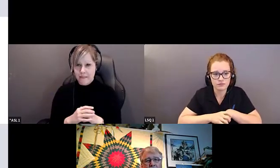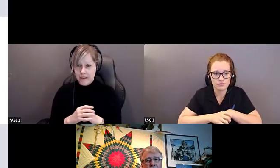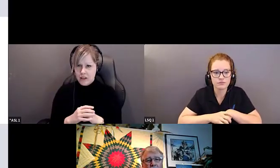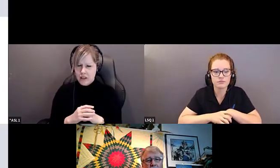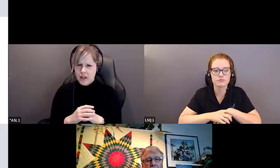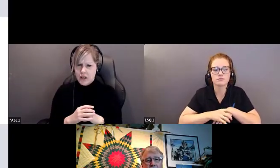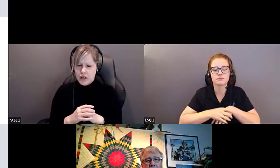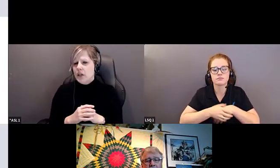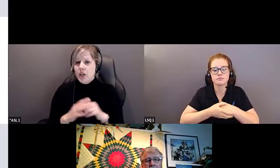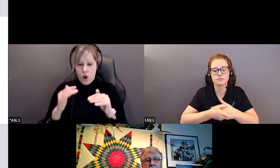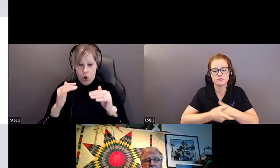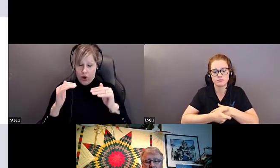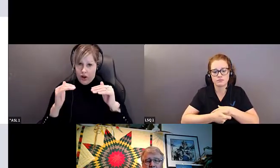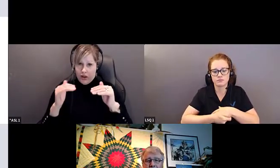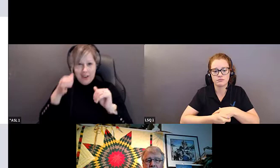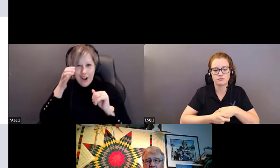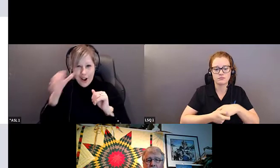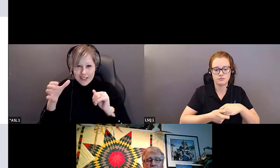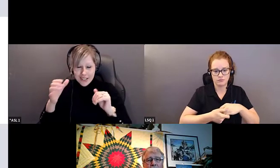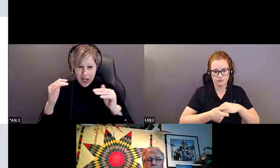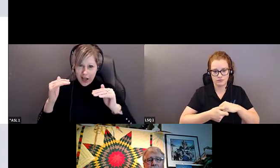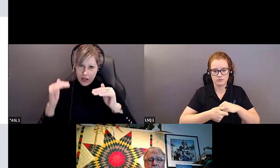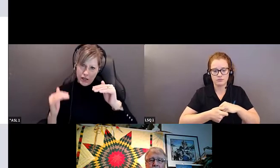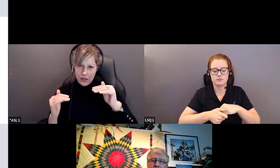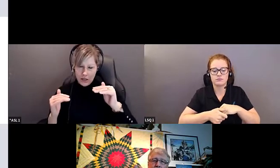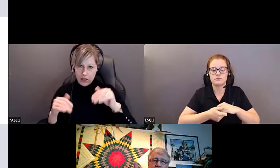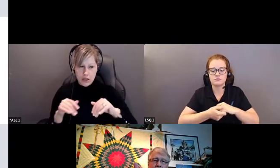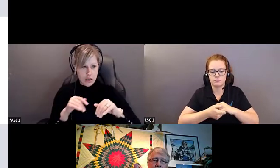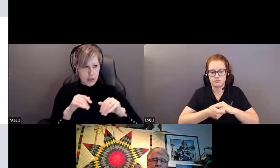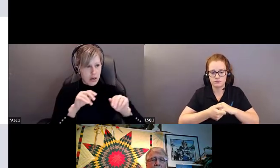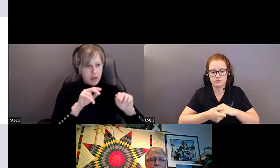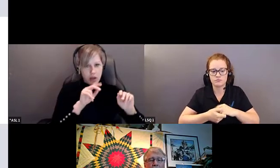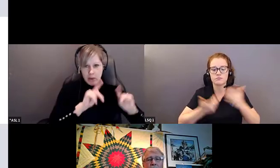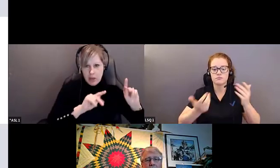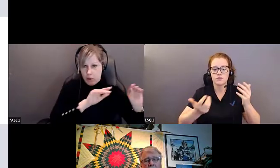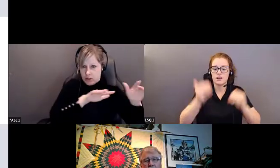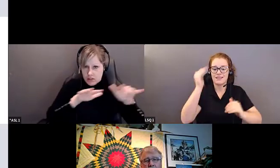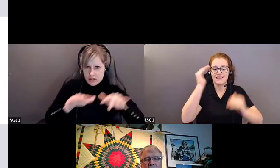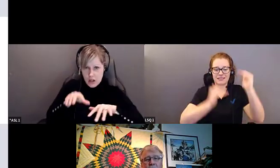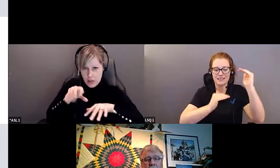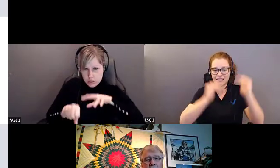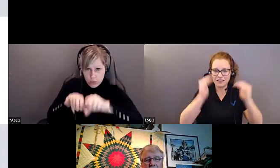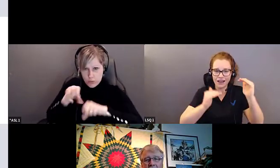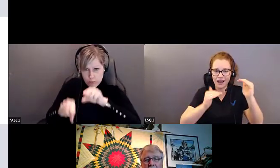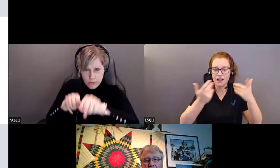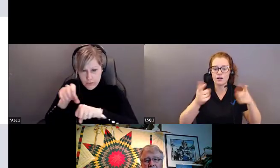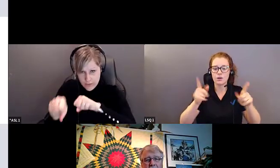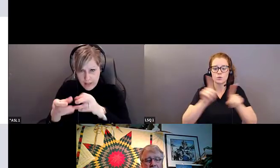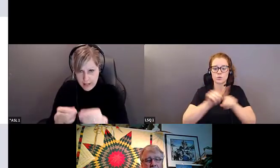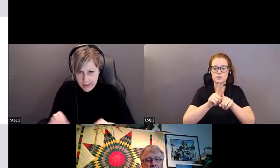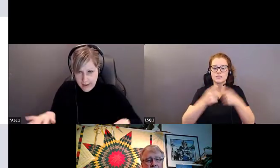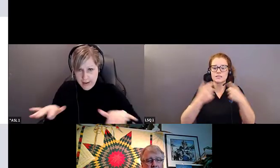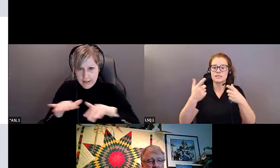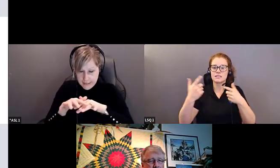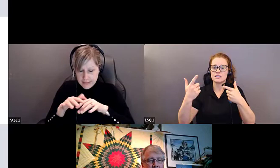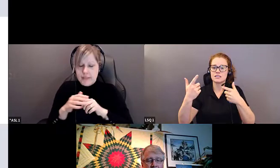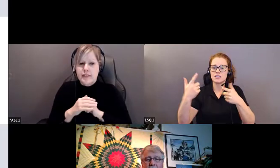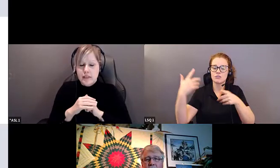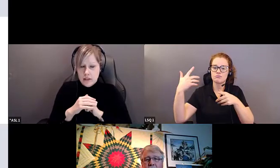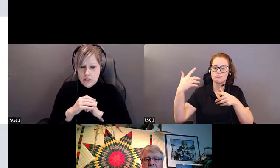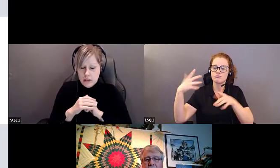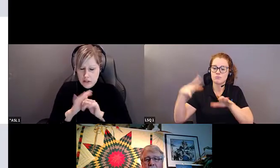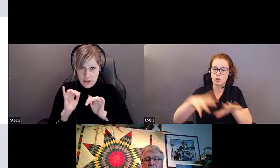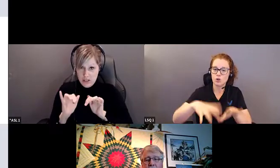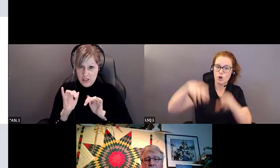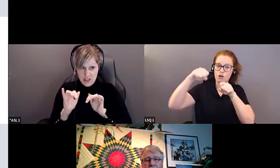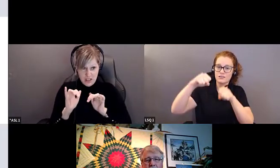concepts of inequality, the experiences of colonization, they all brought about then a